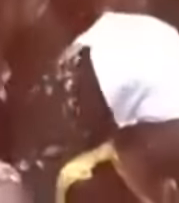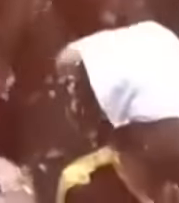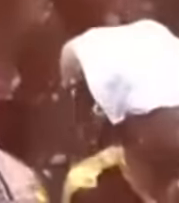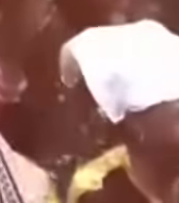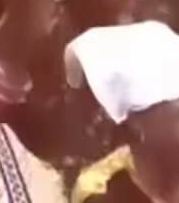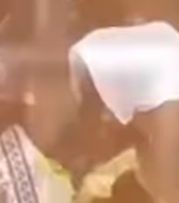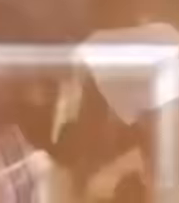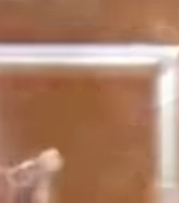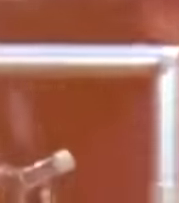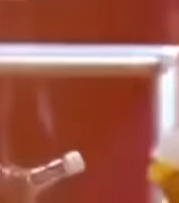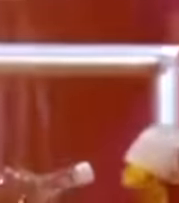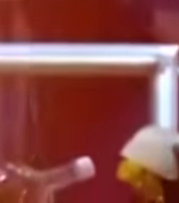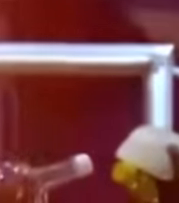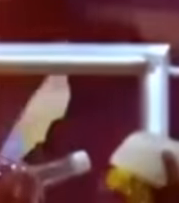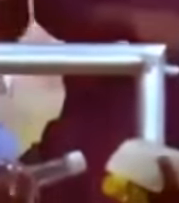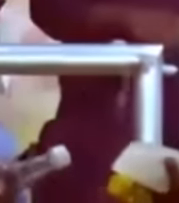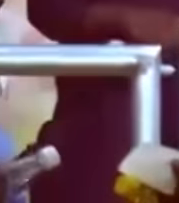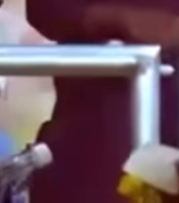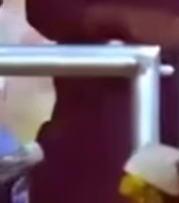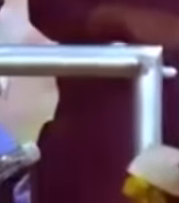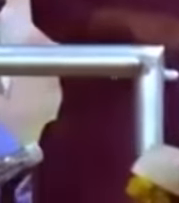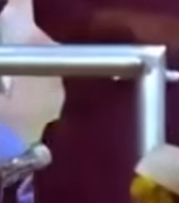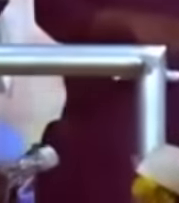arrest them in the name of Jesus.